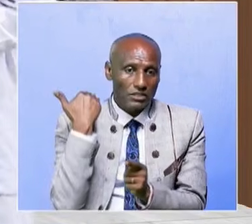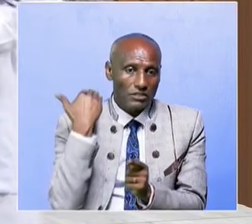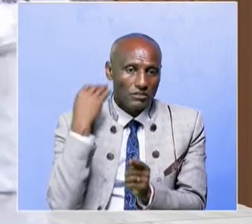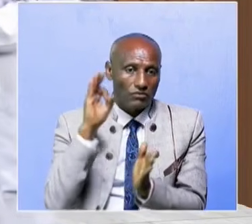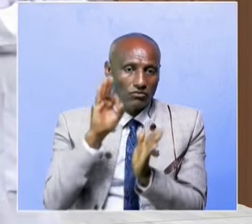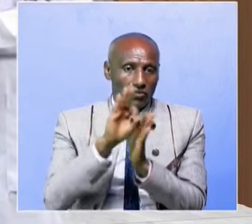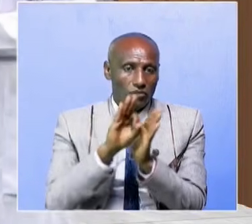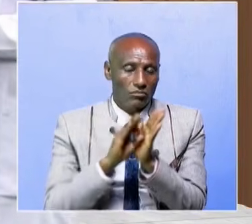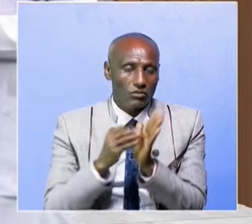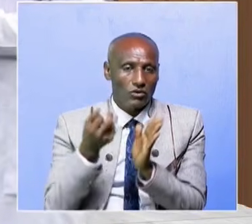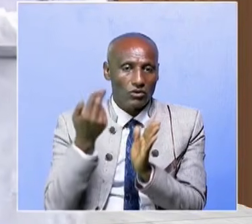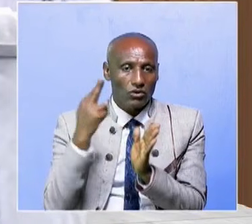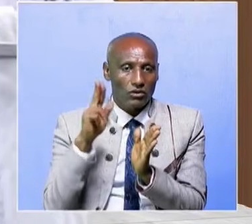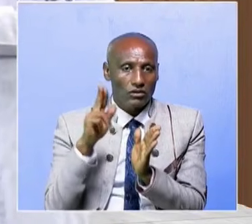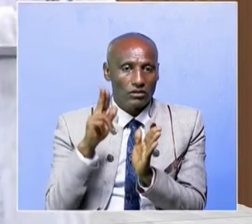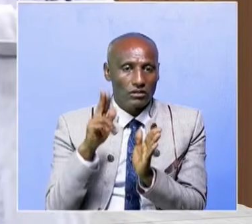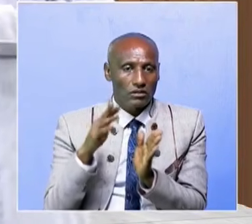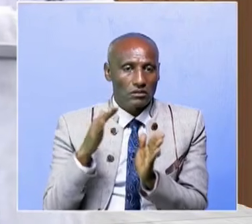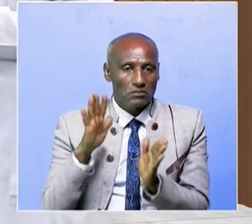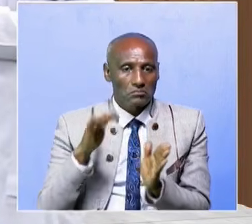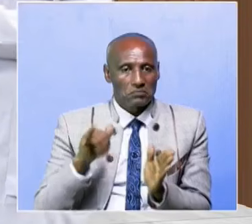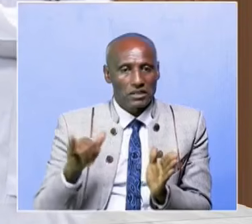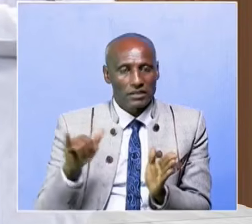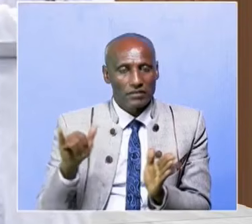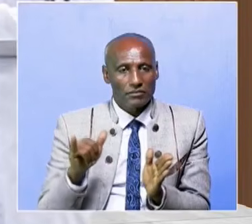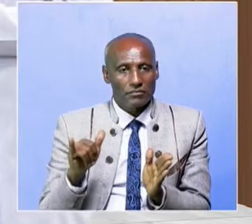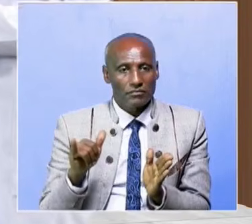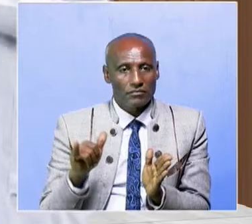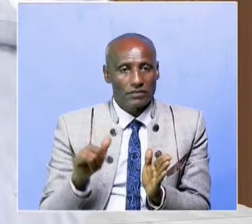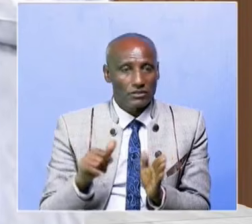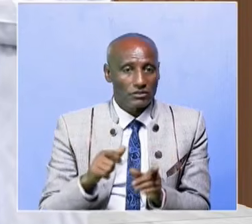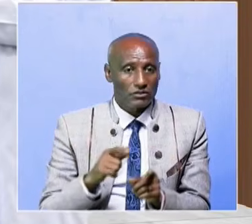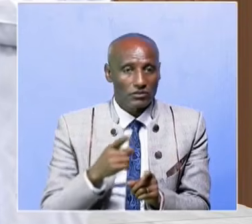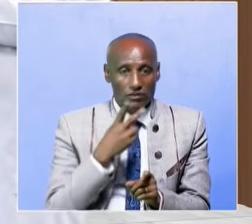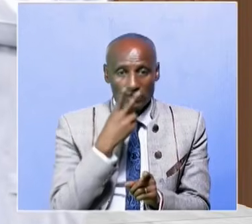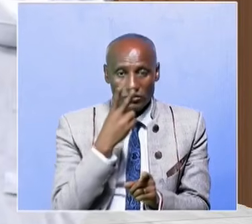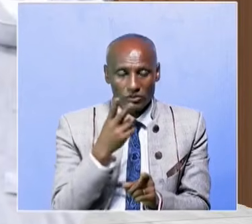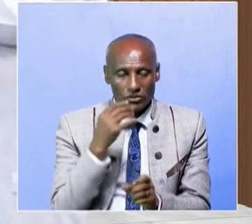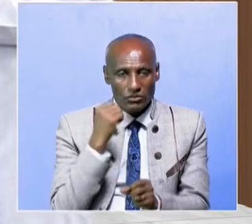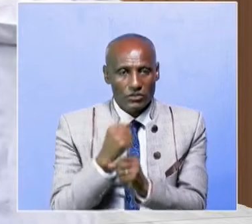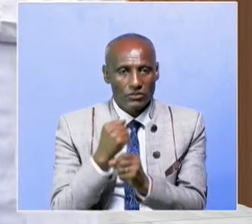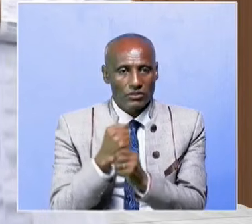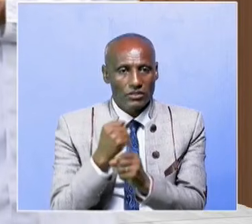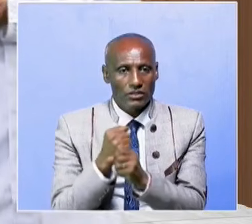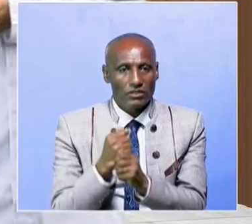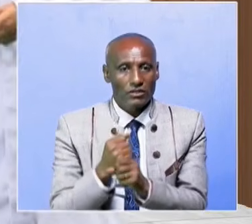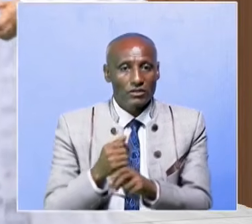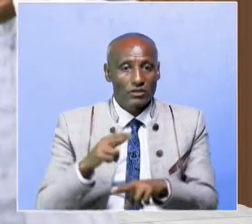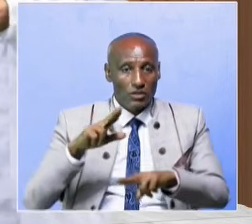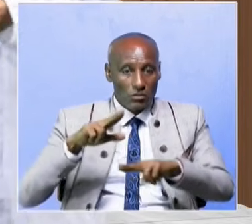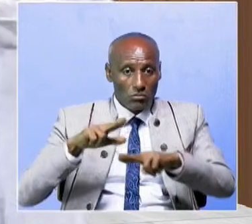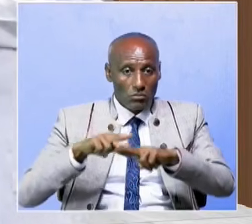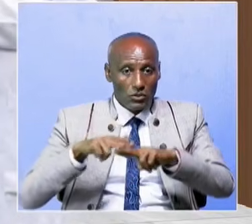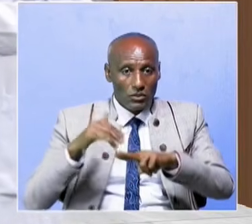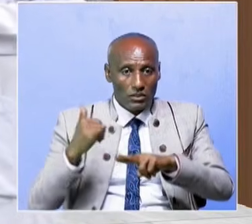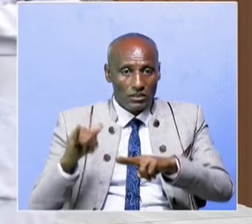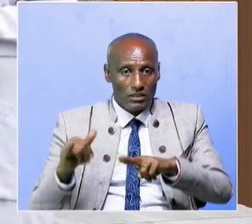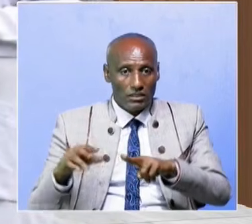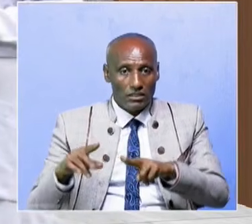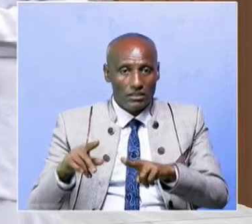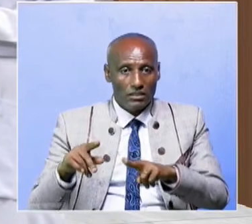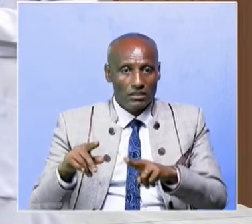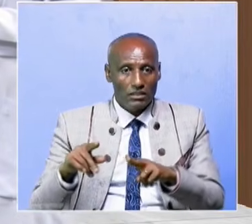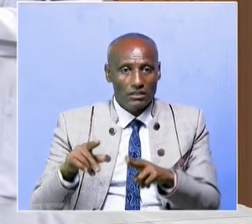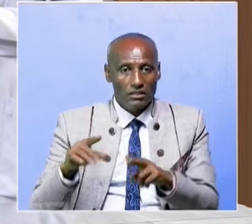form or the like. So take care when you are changing or putting the vocabulary there. Some might be changed a little